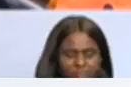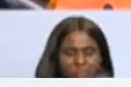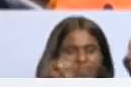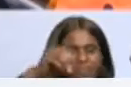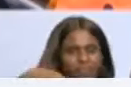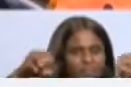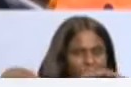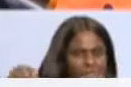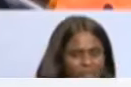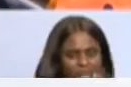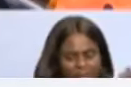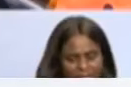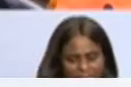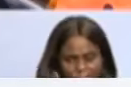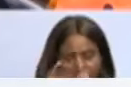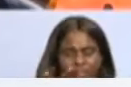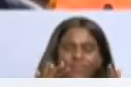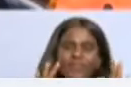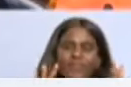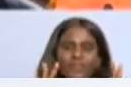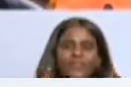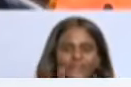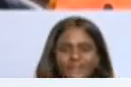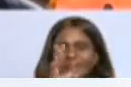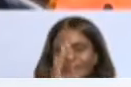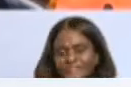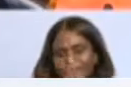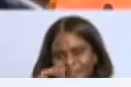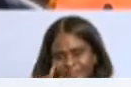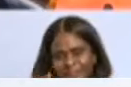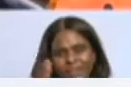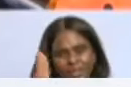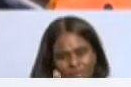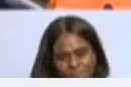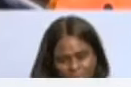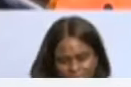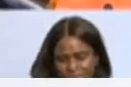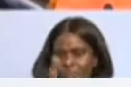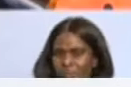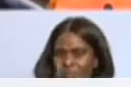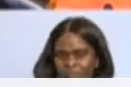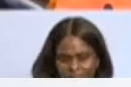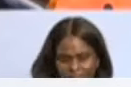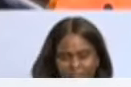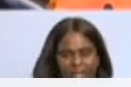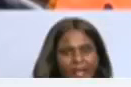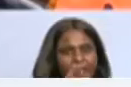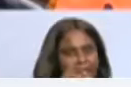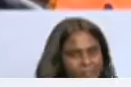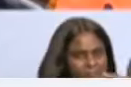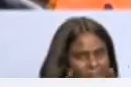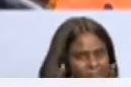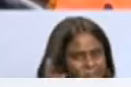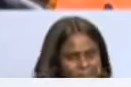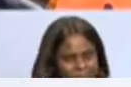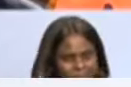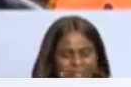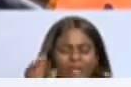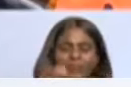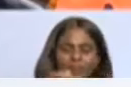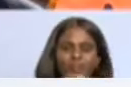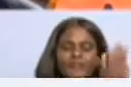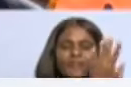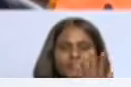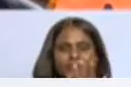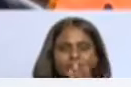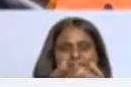The runway is fantastic, Madam Speaker. I have used it myself. We are in the process of further upgrades in